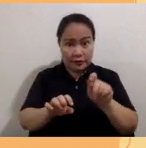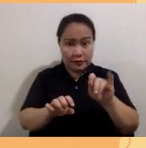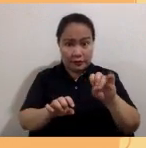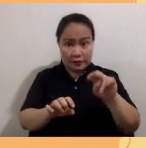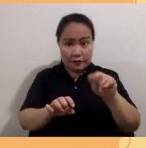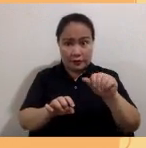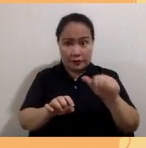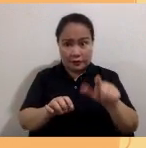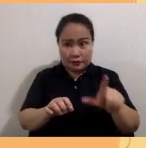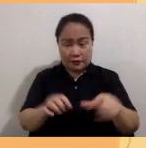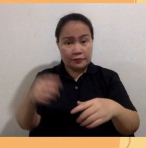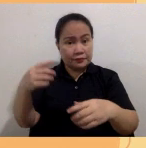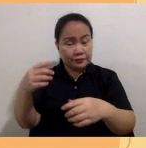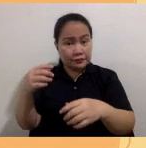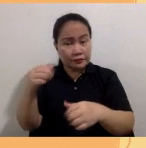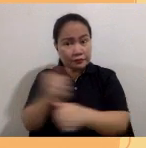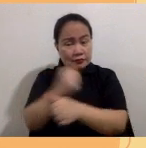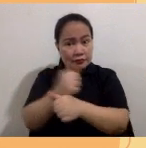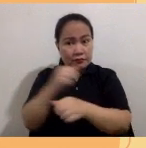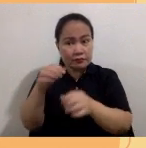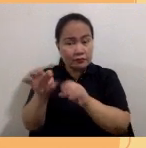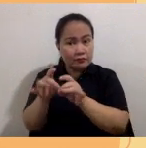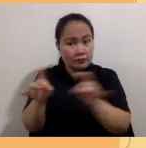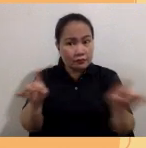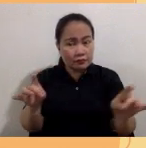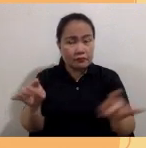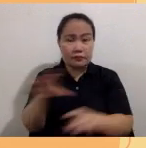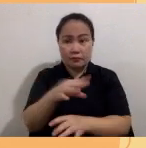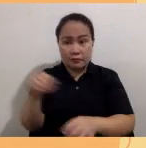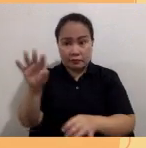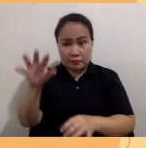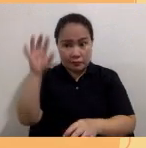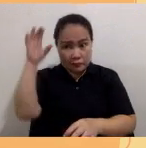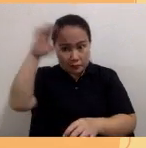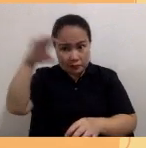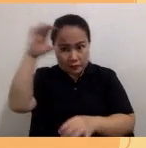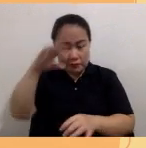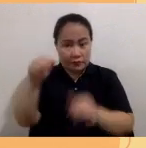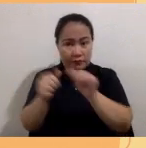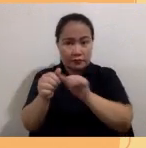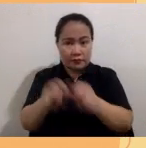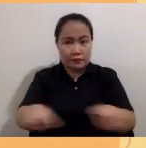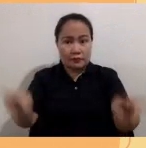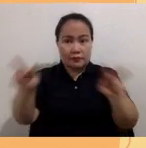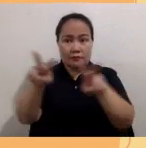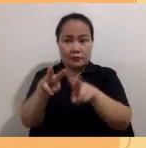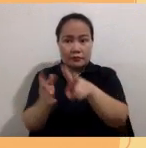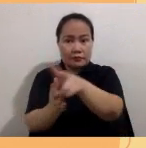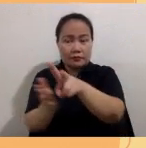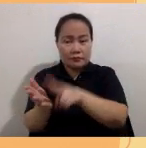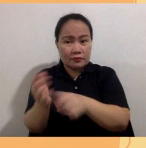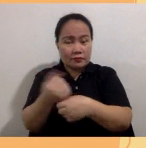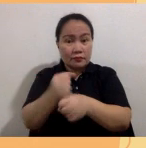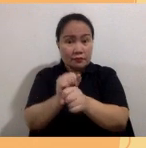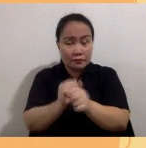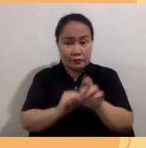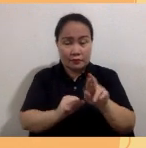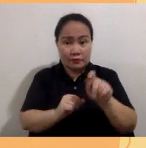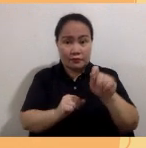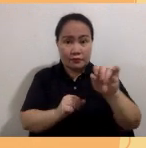algebraic expressions, and we will find every value of the variables that makes a rational